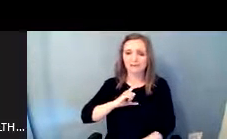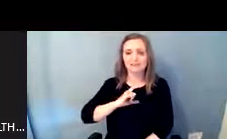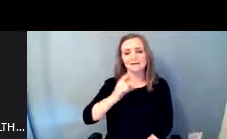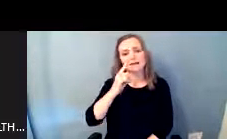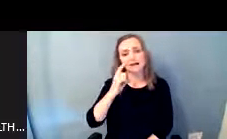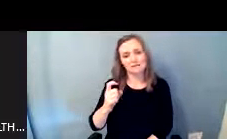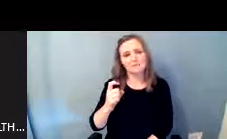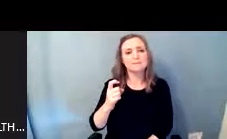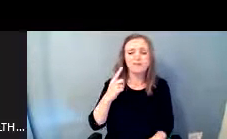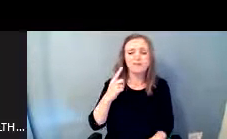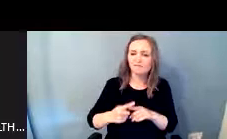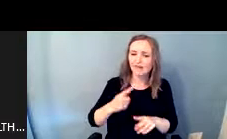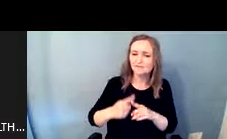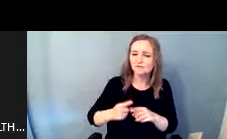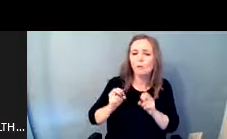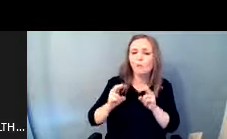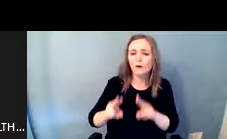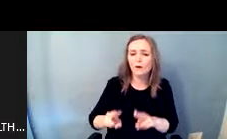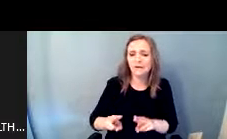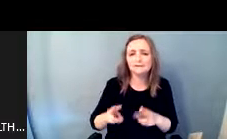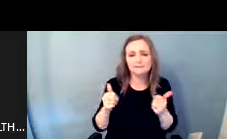please, Chloe?